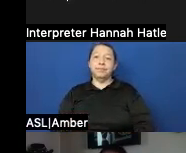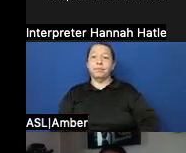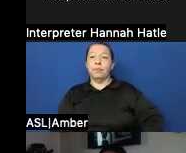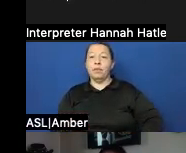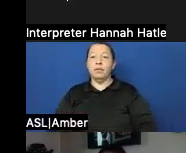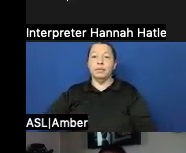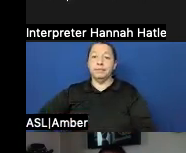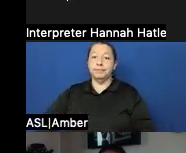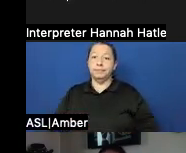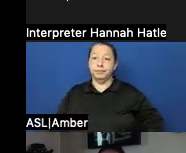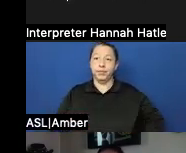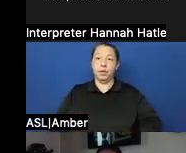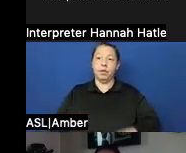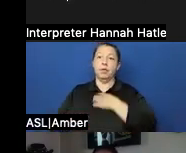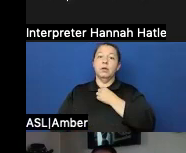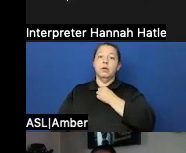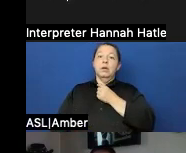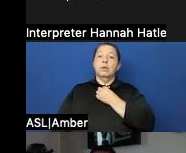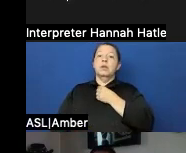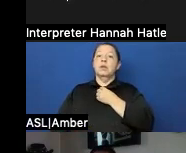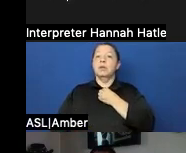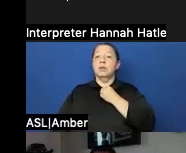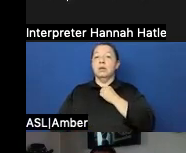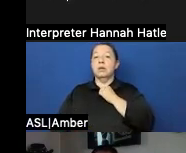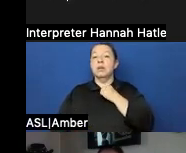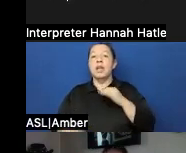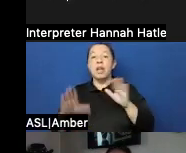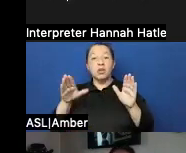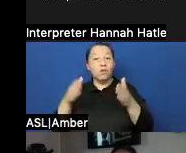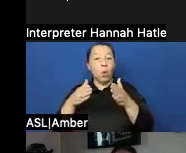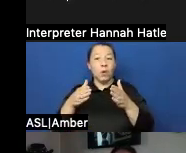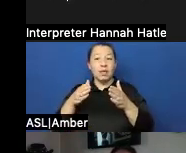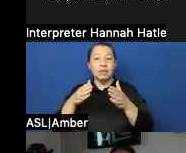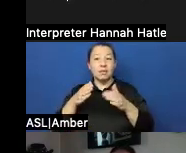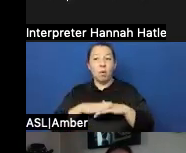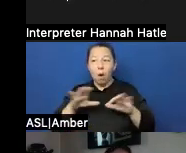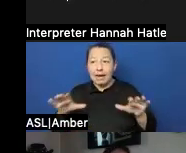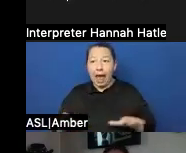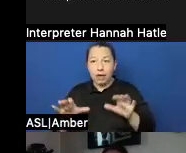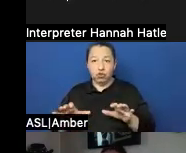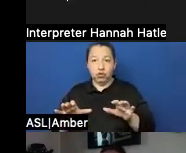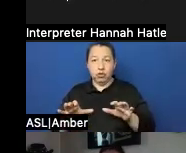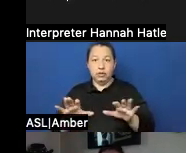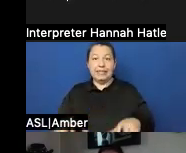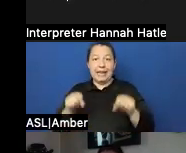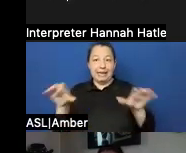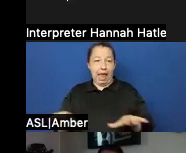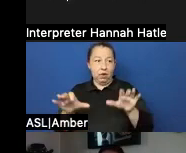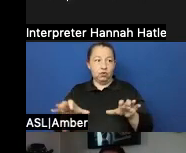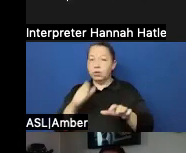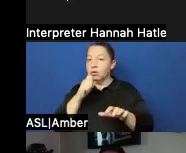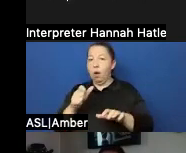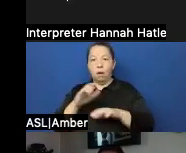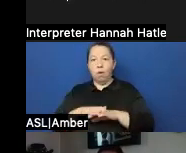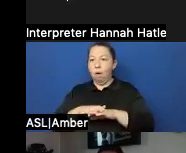talking-ish. Focus on actions, not the person, right? Without judgment, just with love and